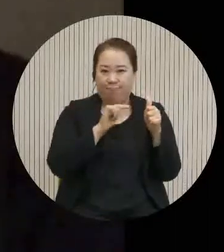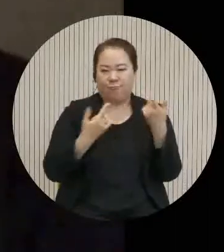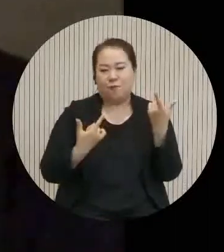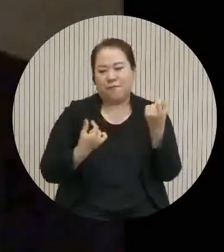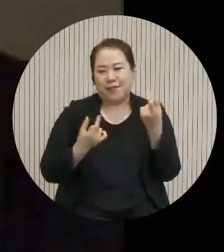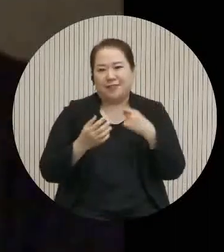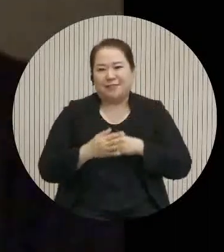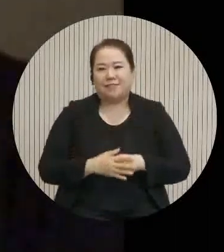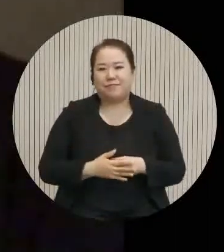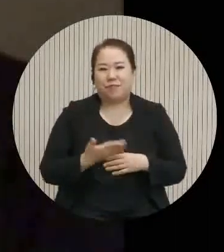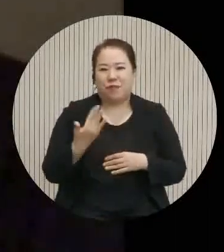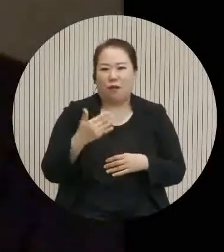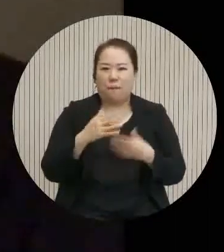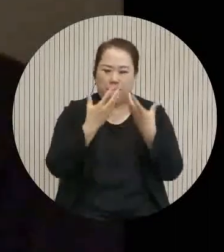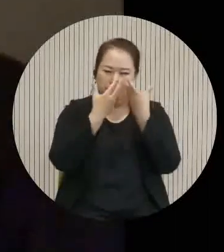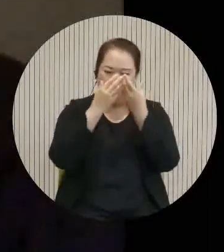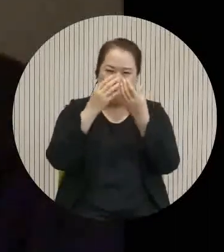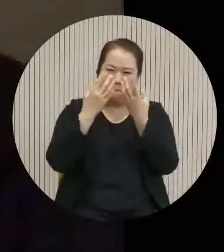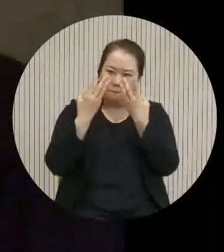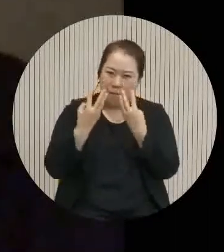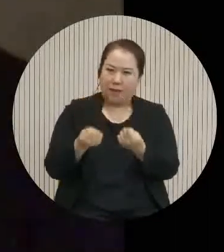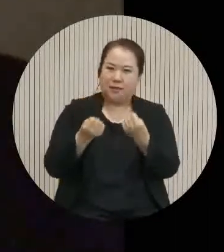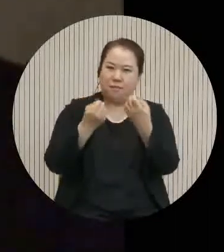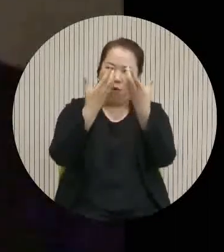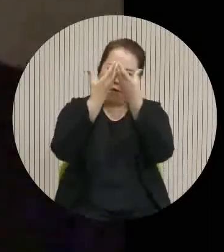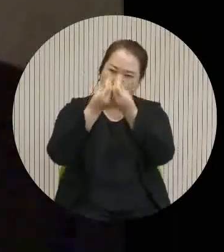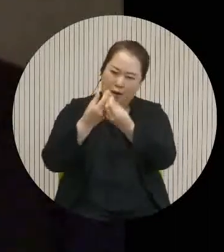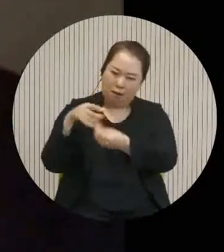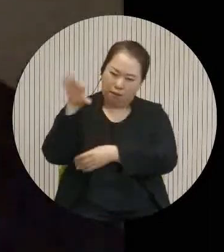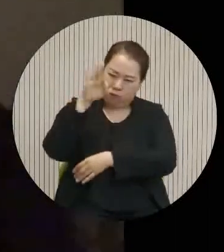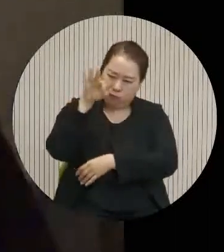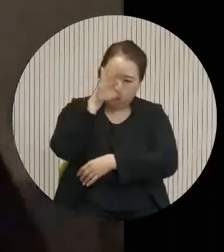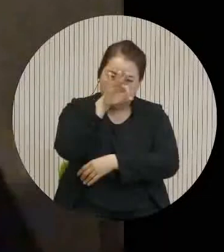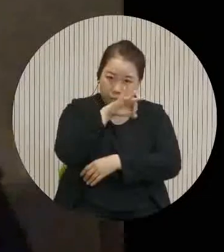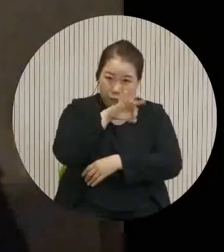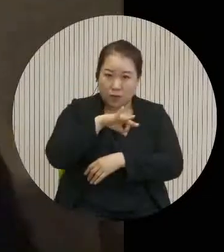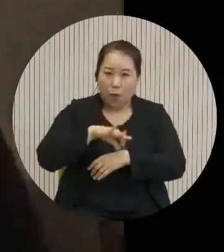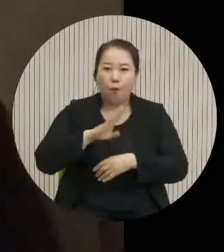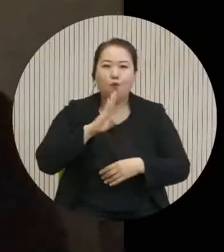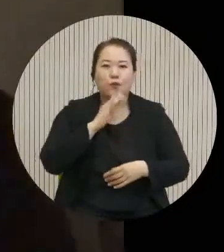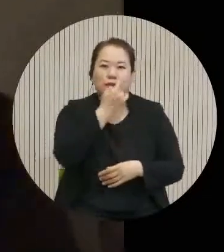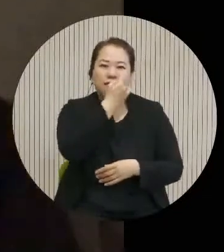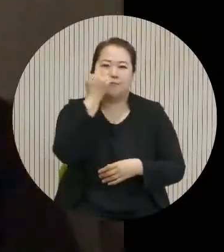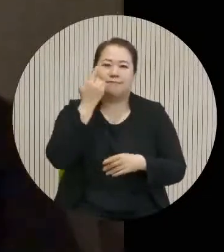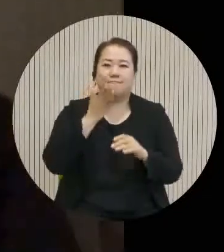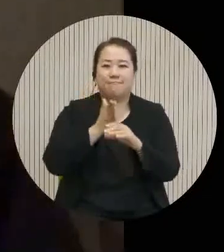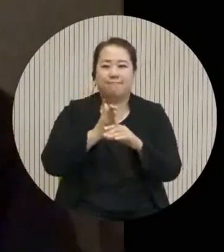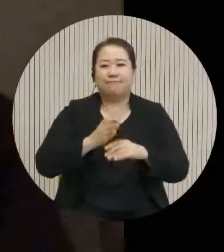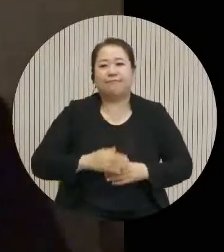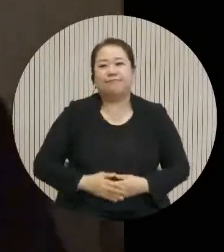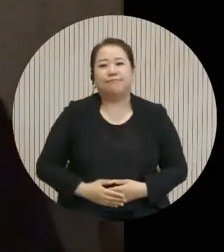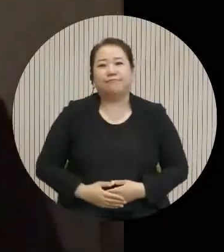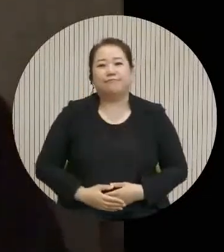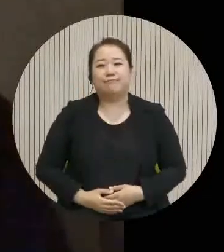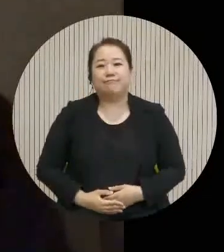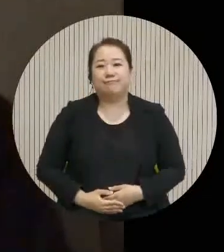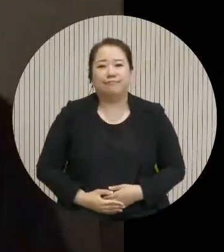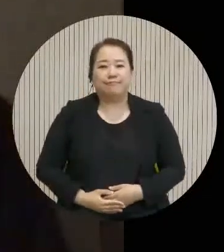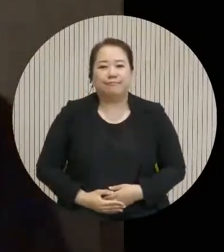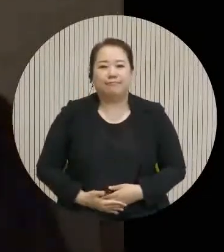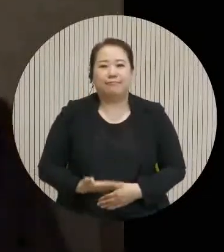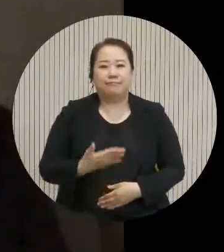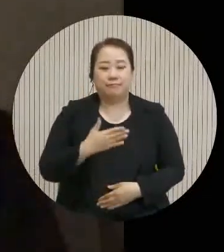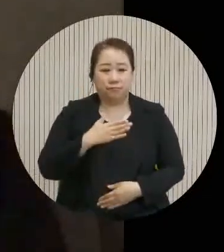more cases all the time. What I'm going to show you today, this morning, are some case